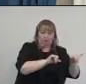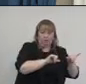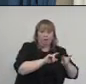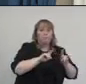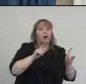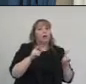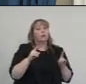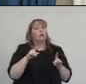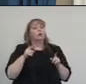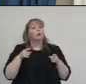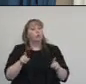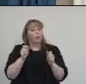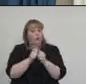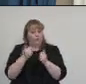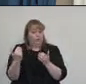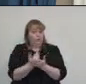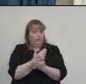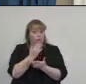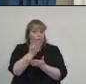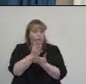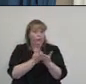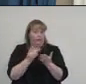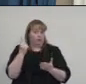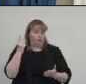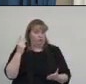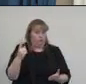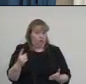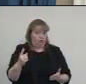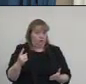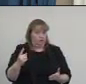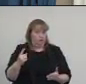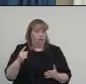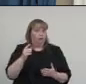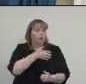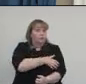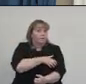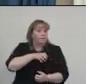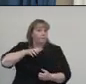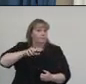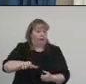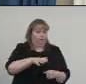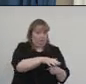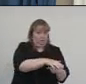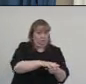to return to the Nevada style of collective and collaborative governance and